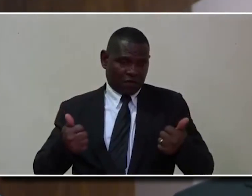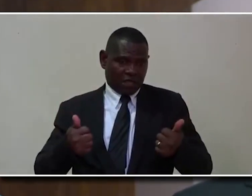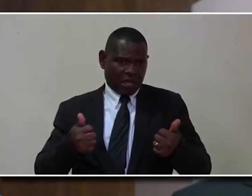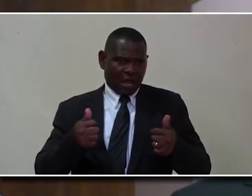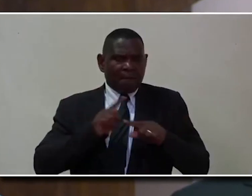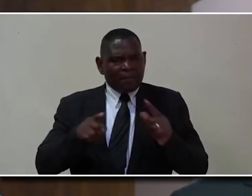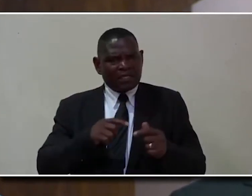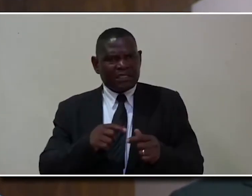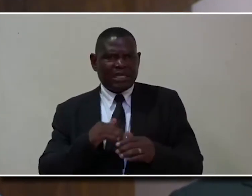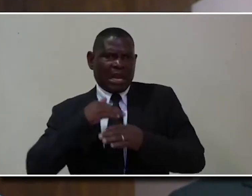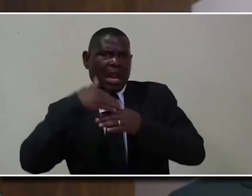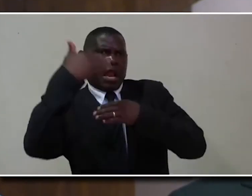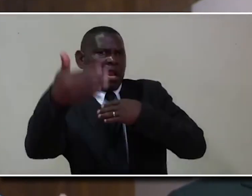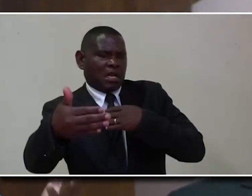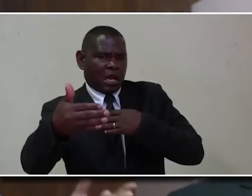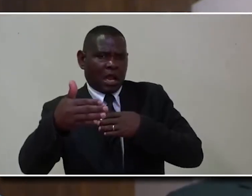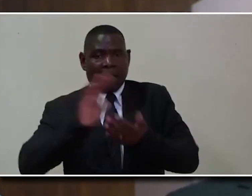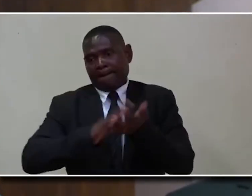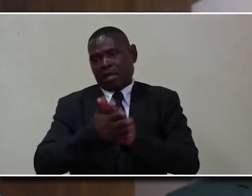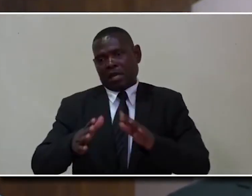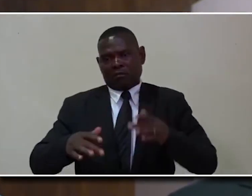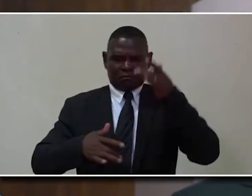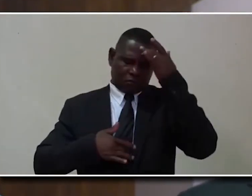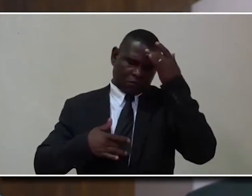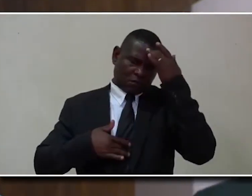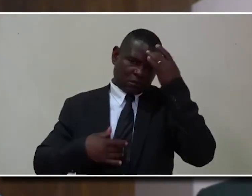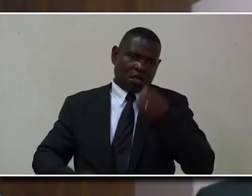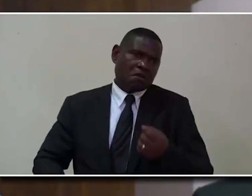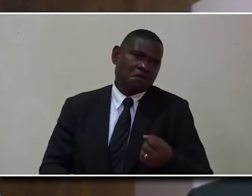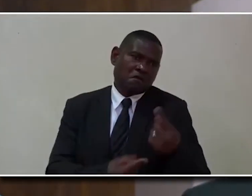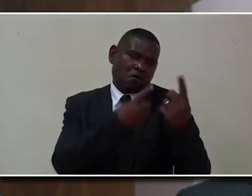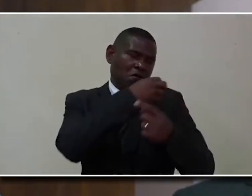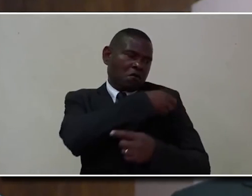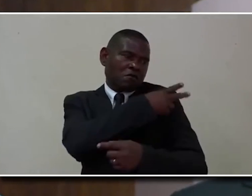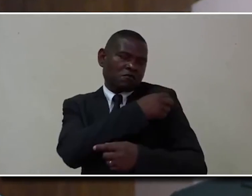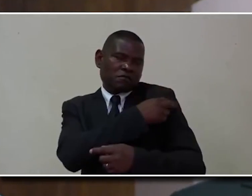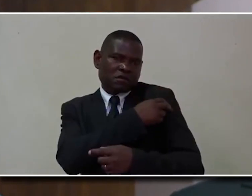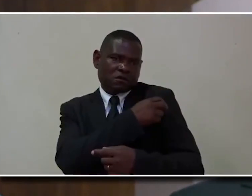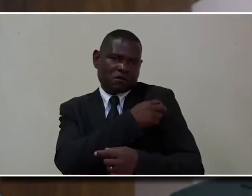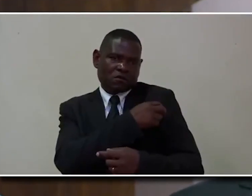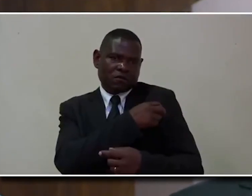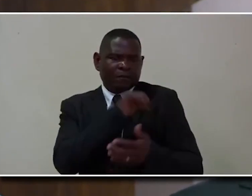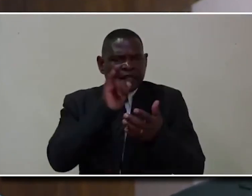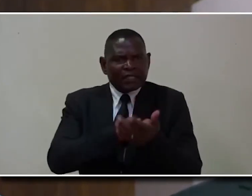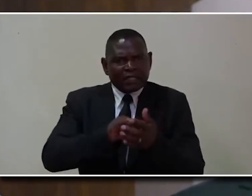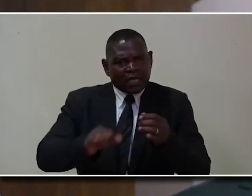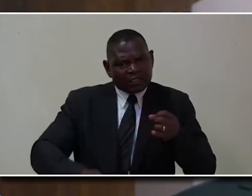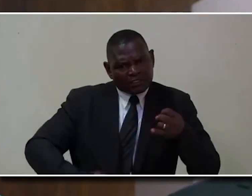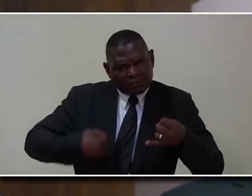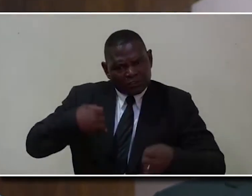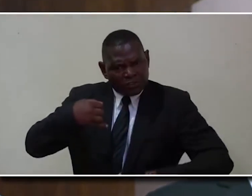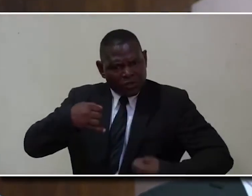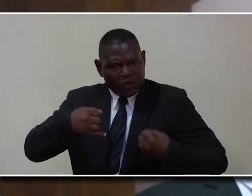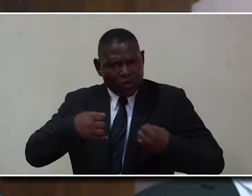you get sick. Tawizi na uzadwa. You go to the hospital. Uzapita uchipatara. So that joy which was caused by good health will no longer be